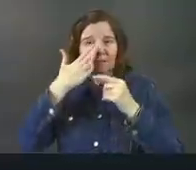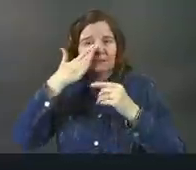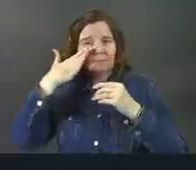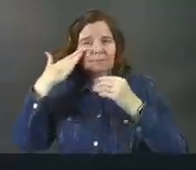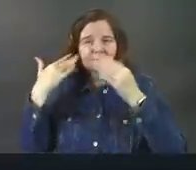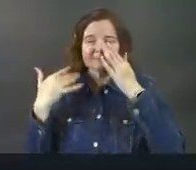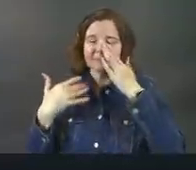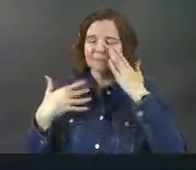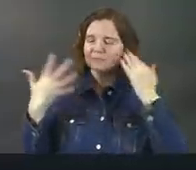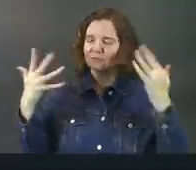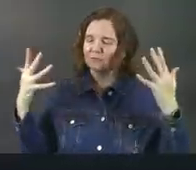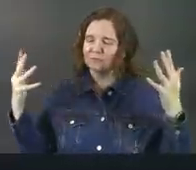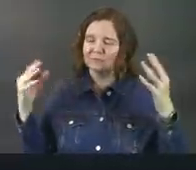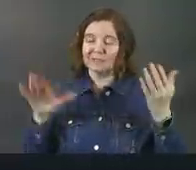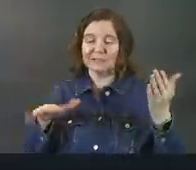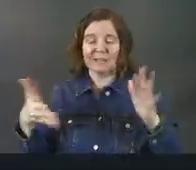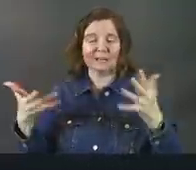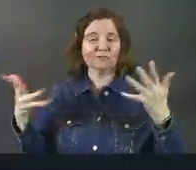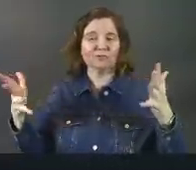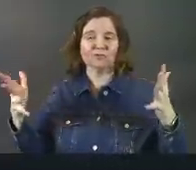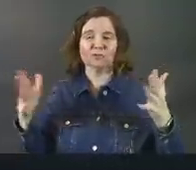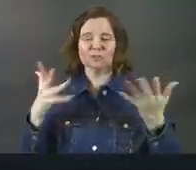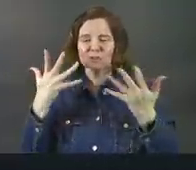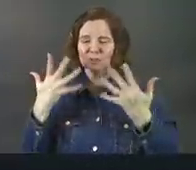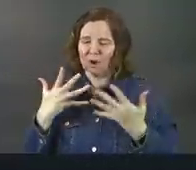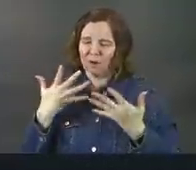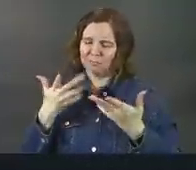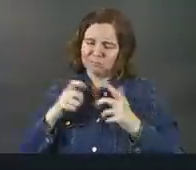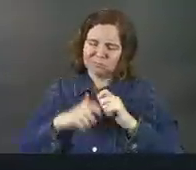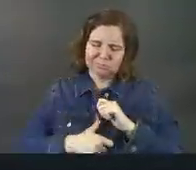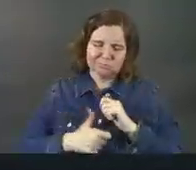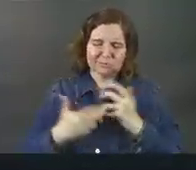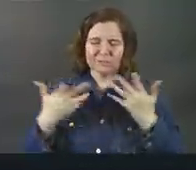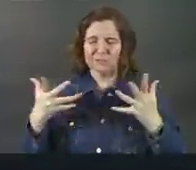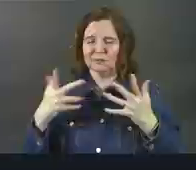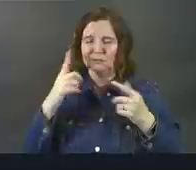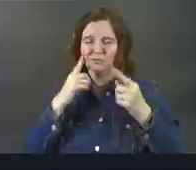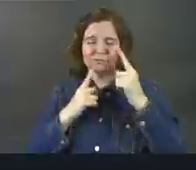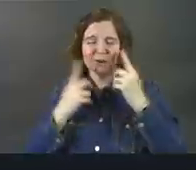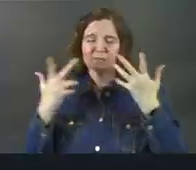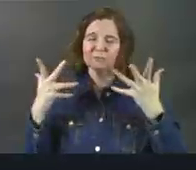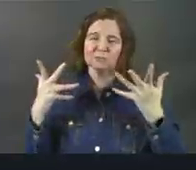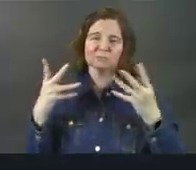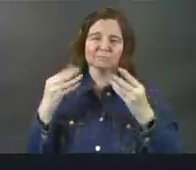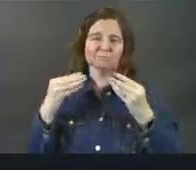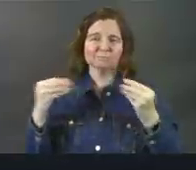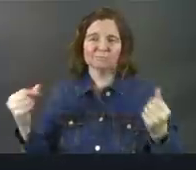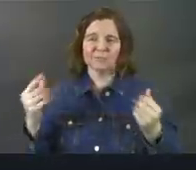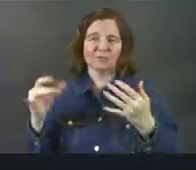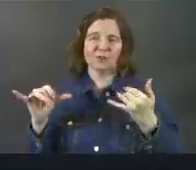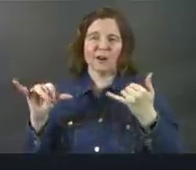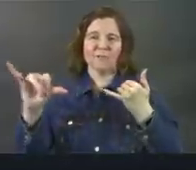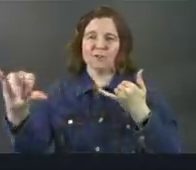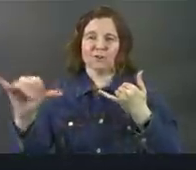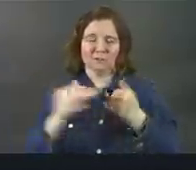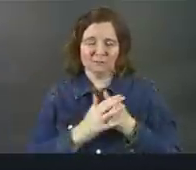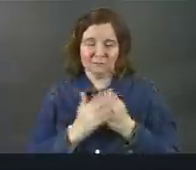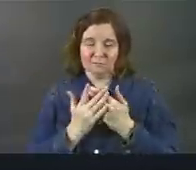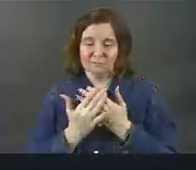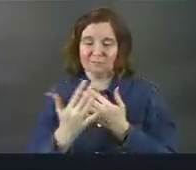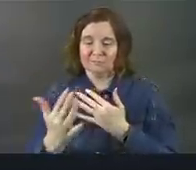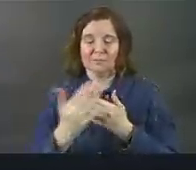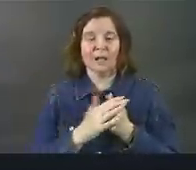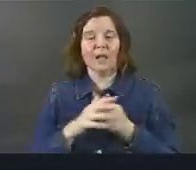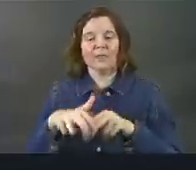their eyes, and there will be no more death or sorrow or crying or pain. All of these things are gone forever. And the one sitting